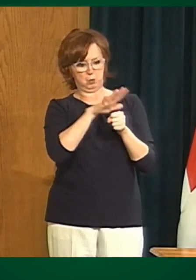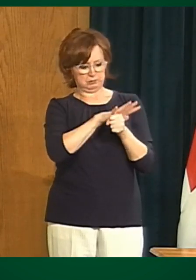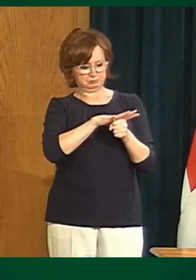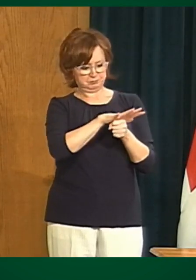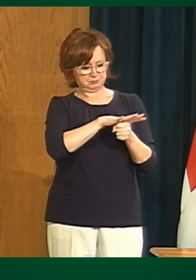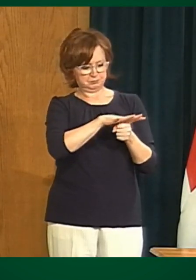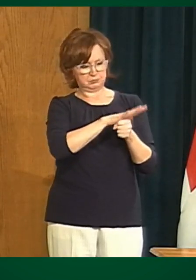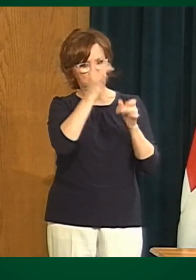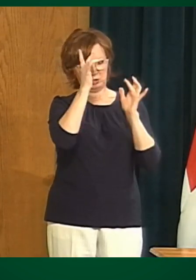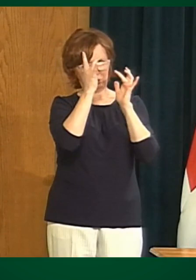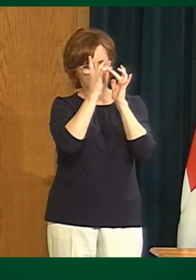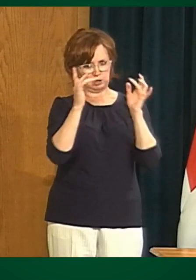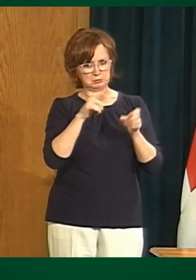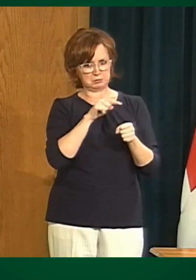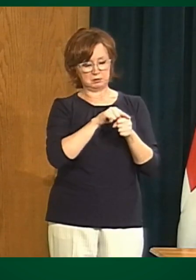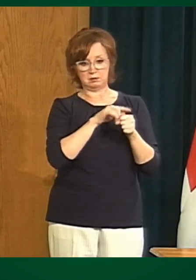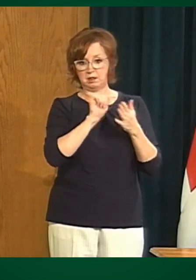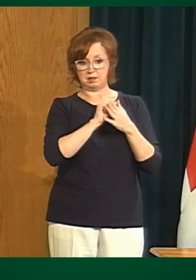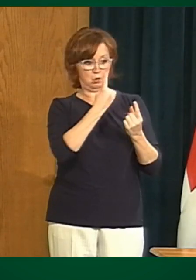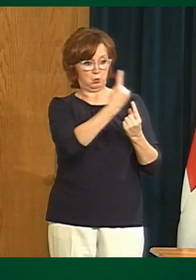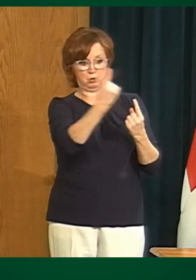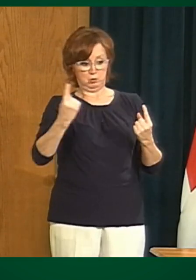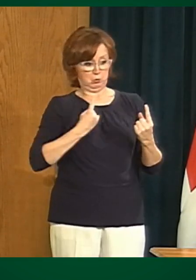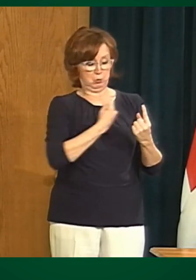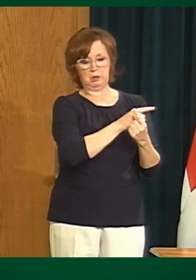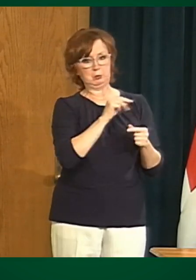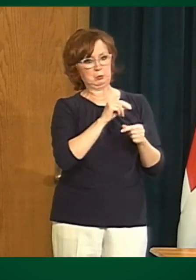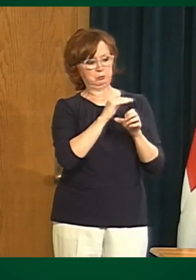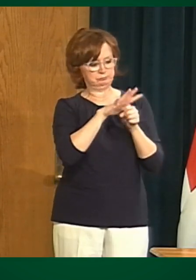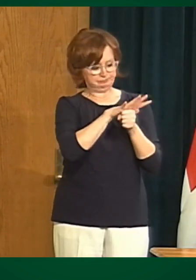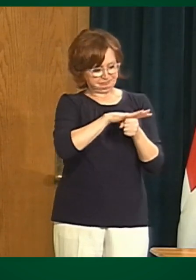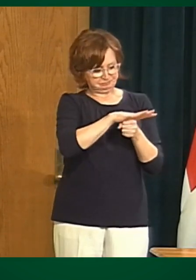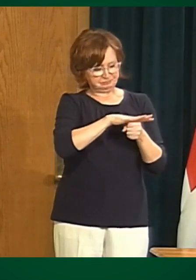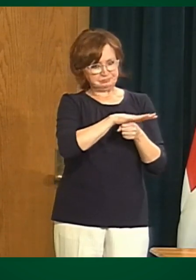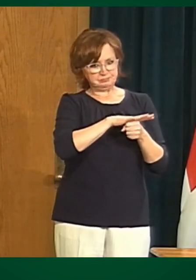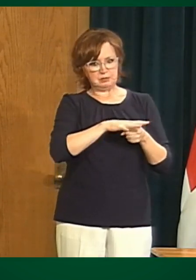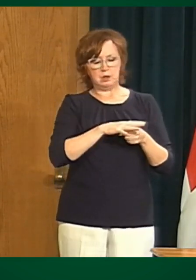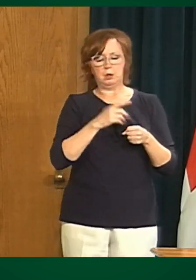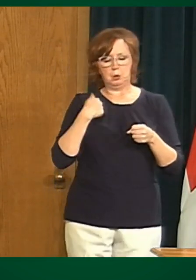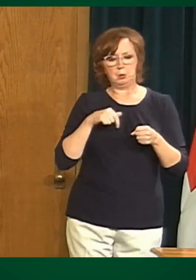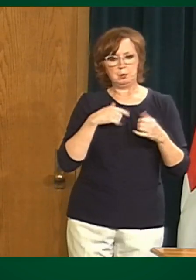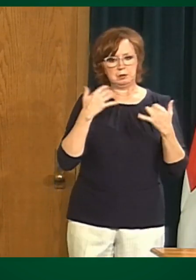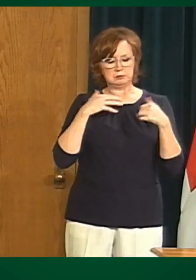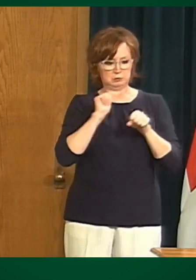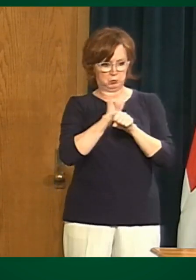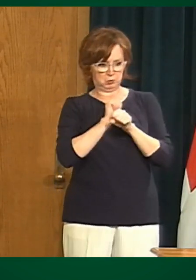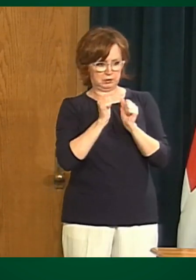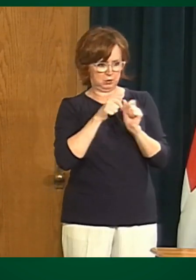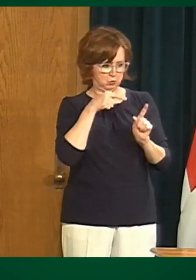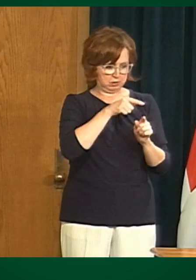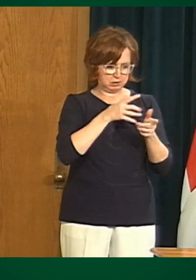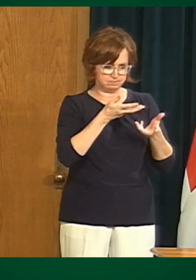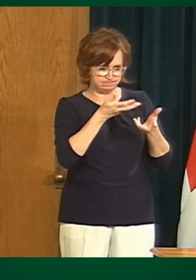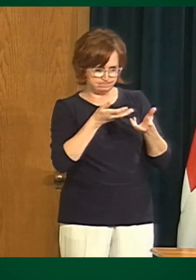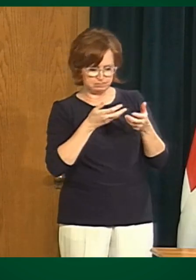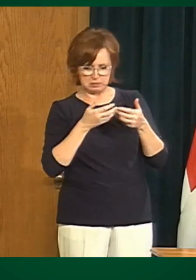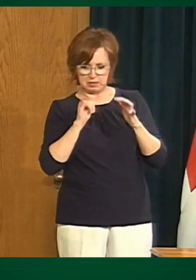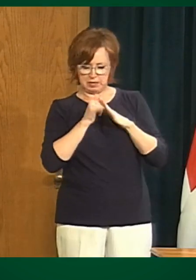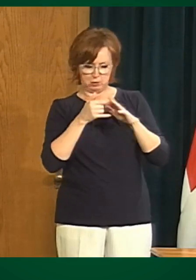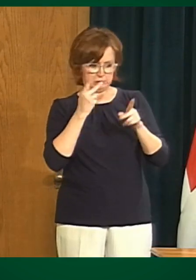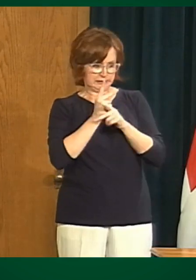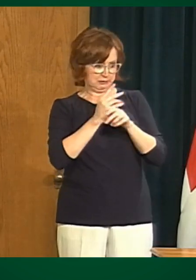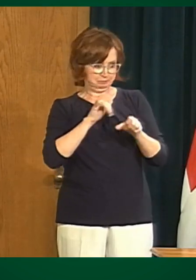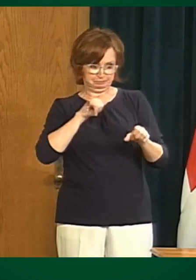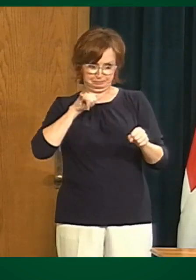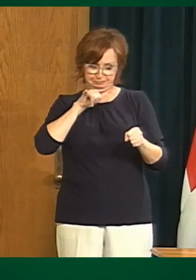source that's in the hospital, and we are working our way through how we can ensure that we confine that to that hospital and